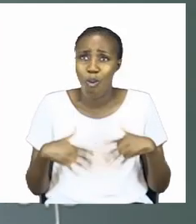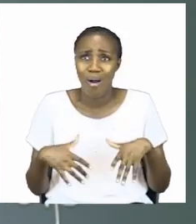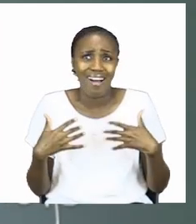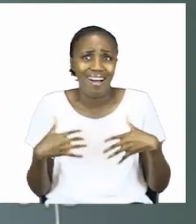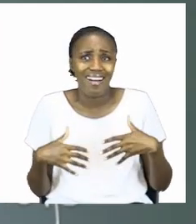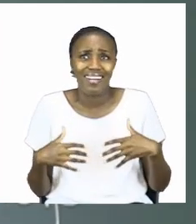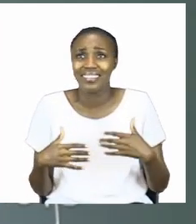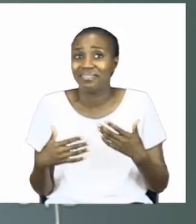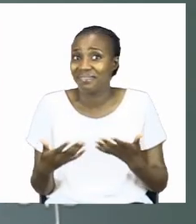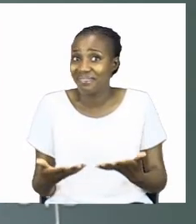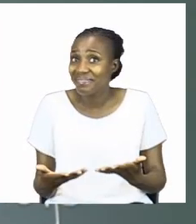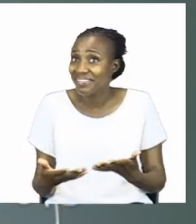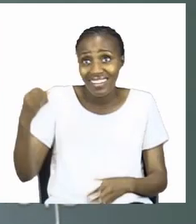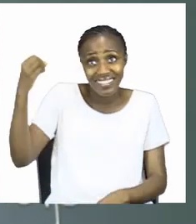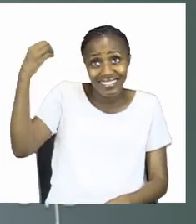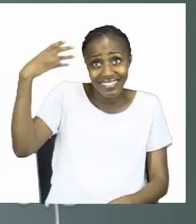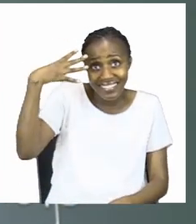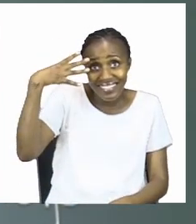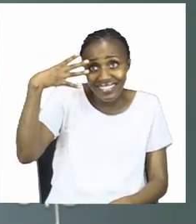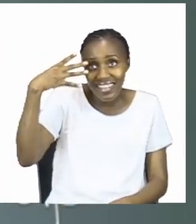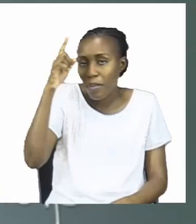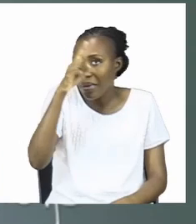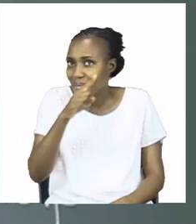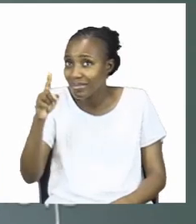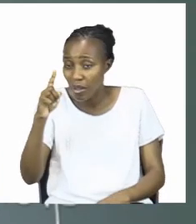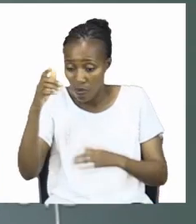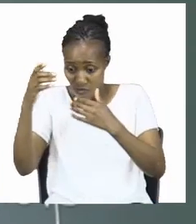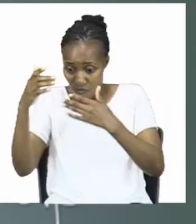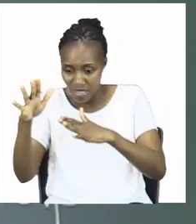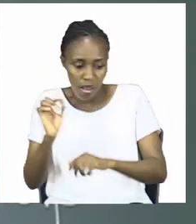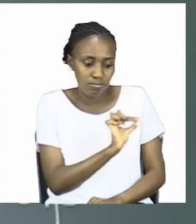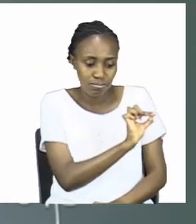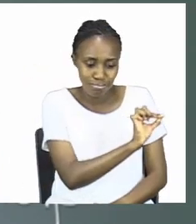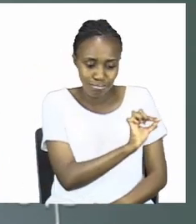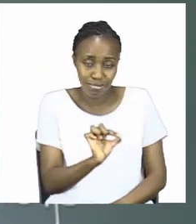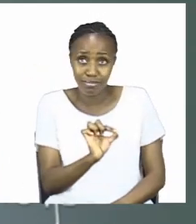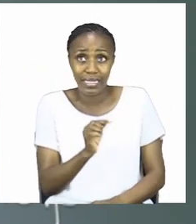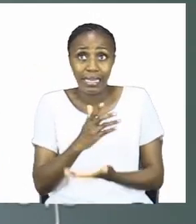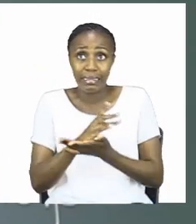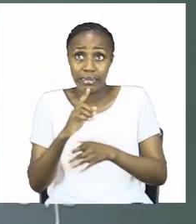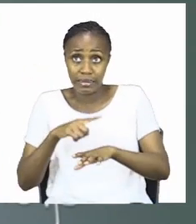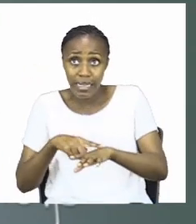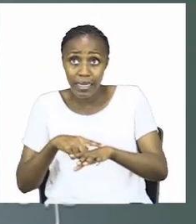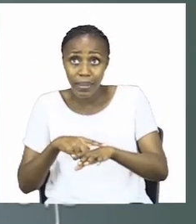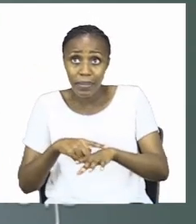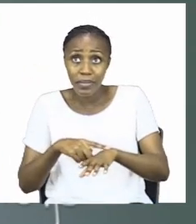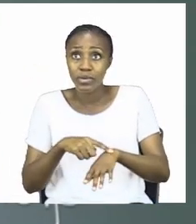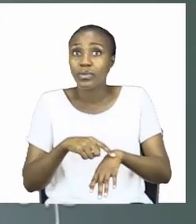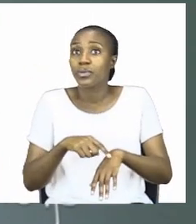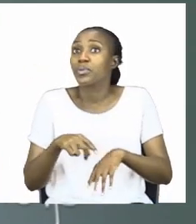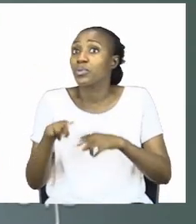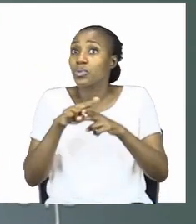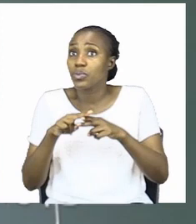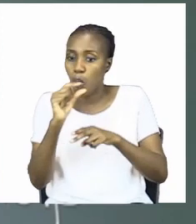So the word sun is there, and remember, in a word search, sometimes the letters are sharing,